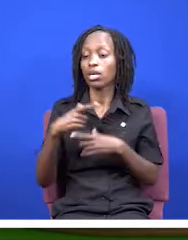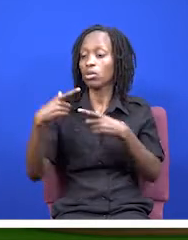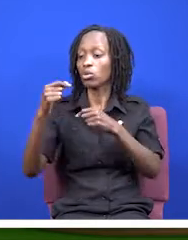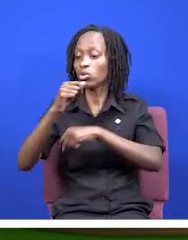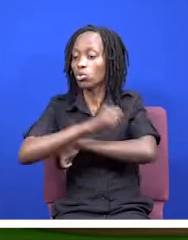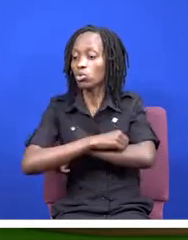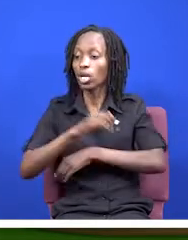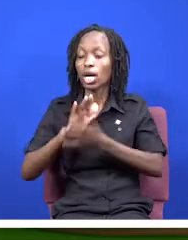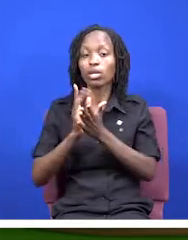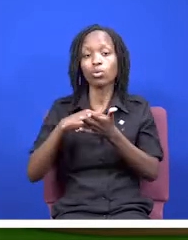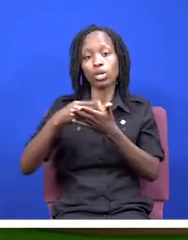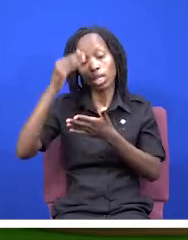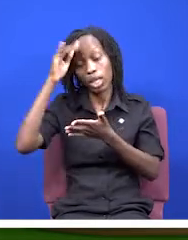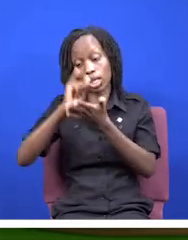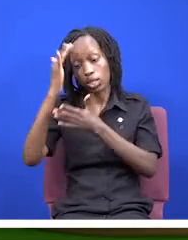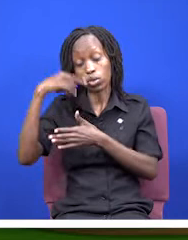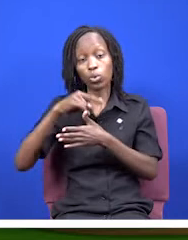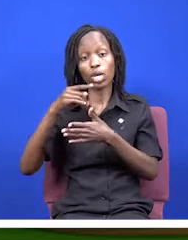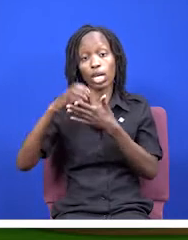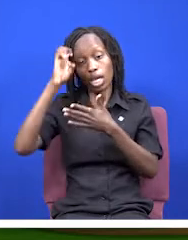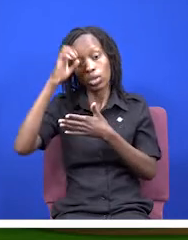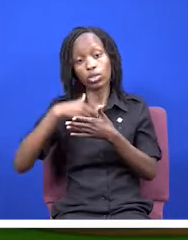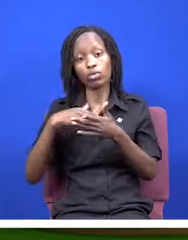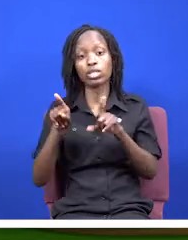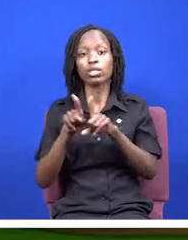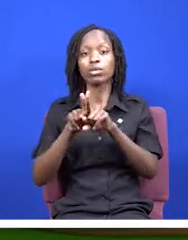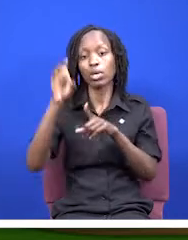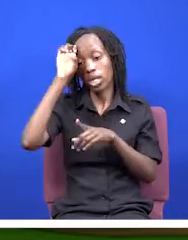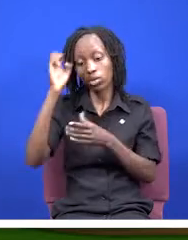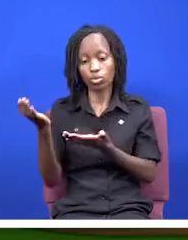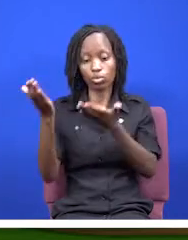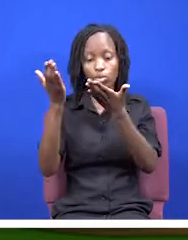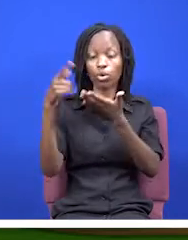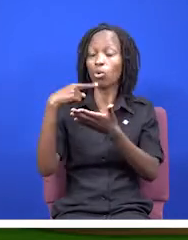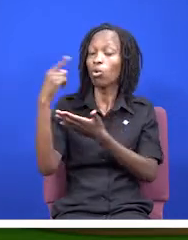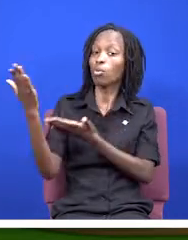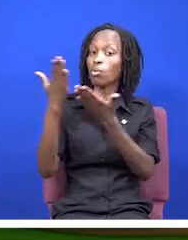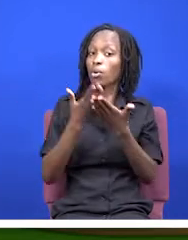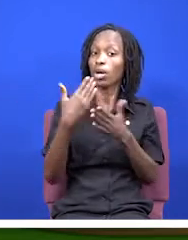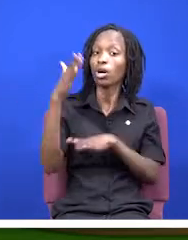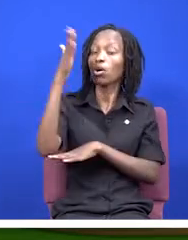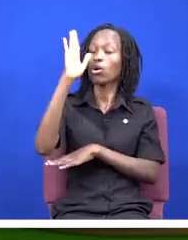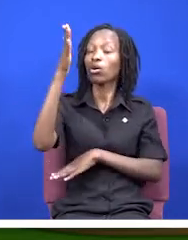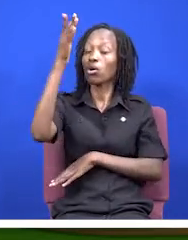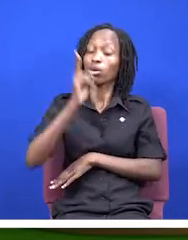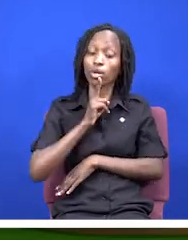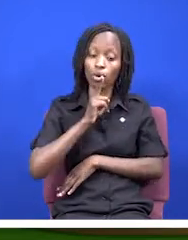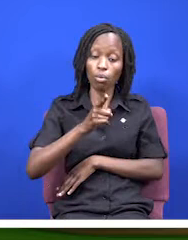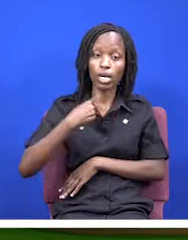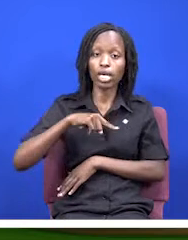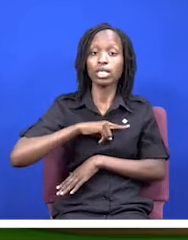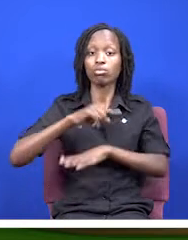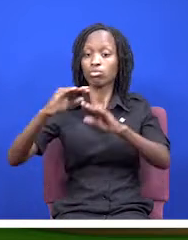to school and we are learning. That's why we have education. And education was brought by God himself. He commanded